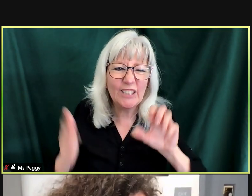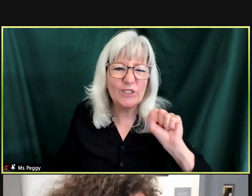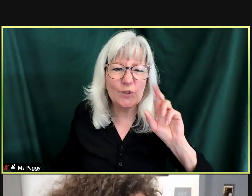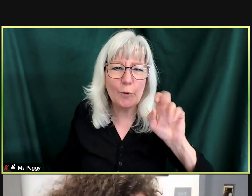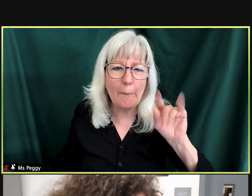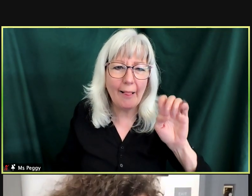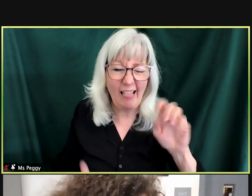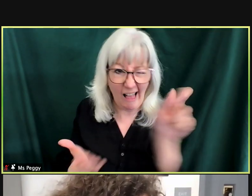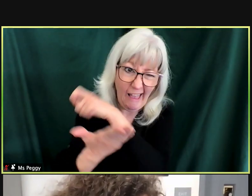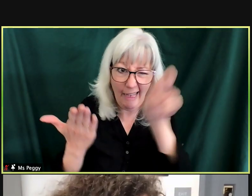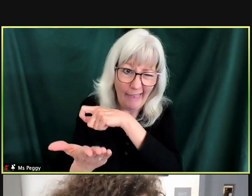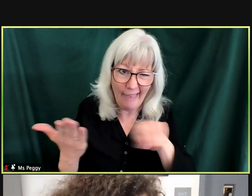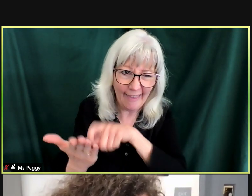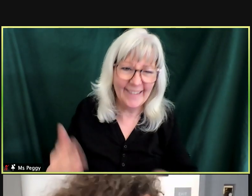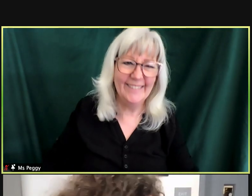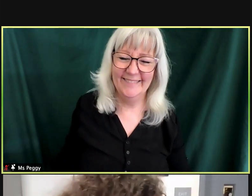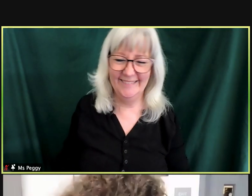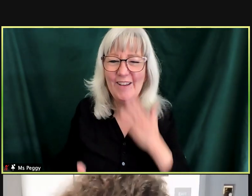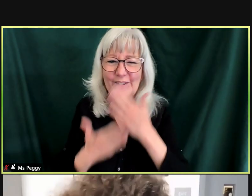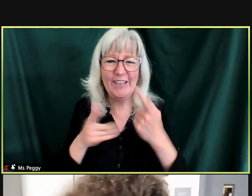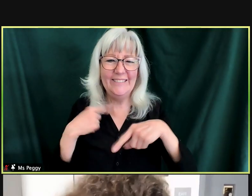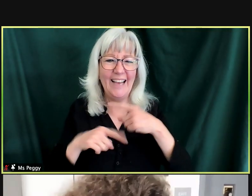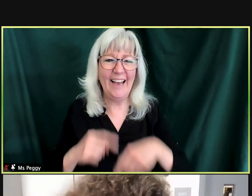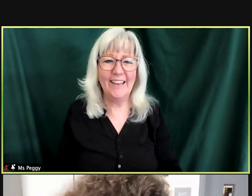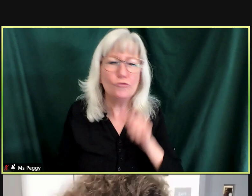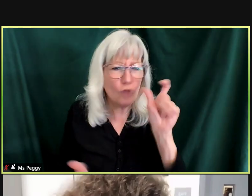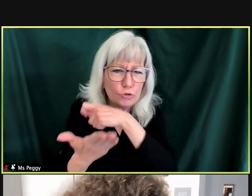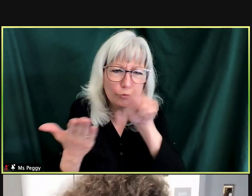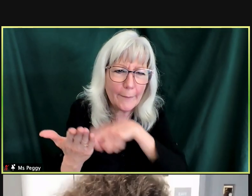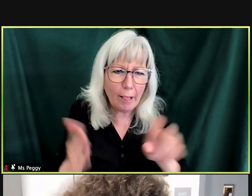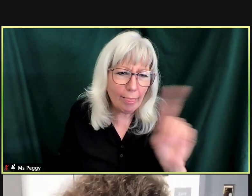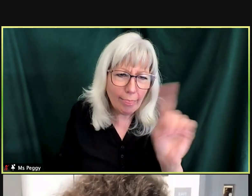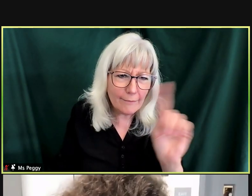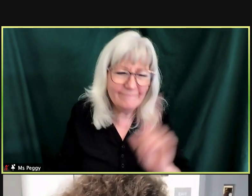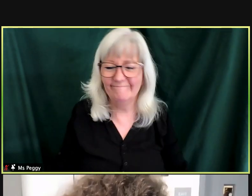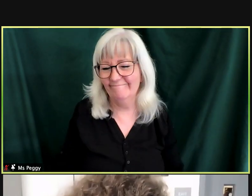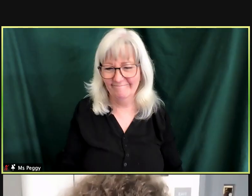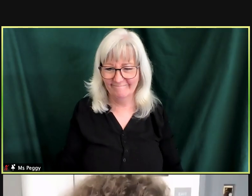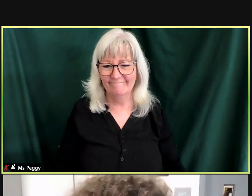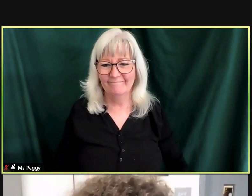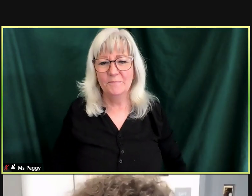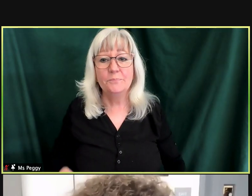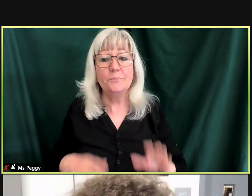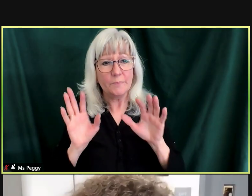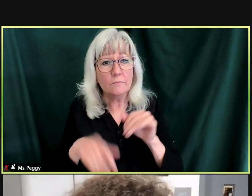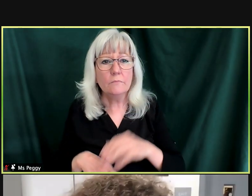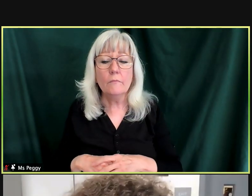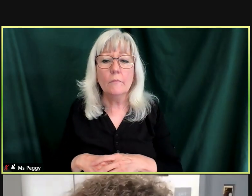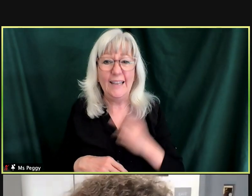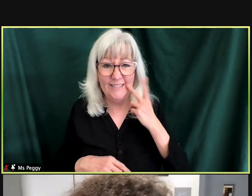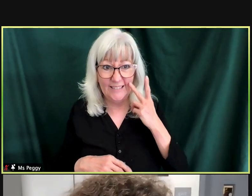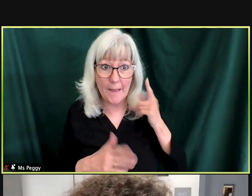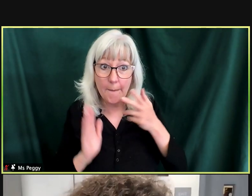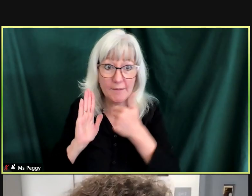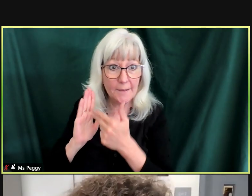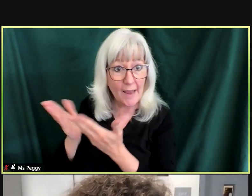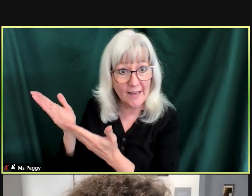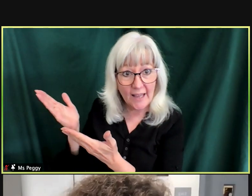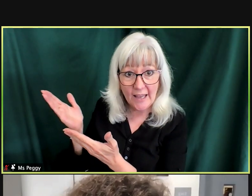Yeah, it's a good sign. Don't scribble. So you'll see, like on this painting, this